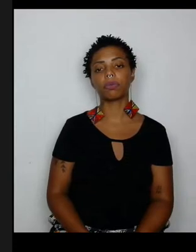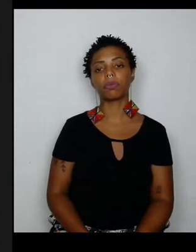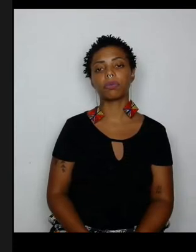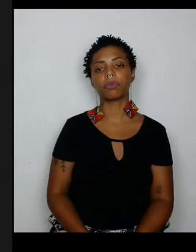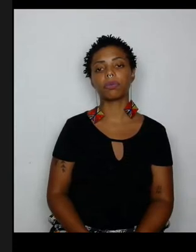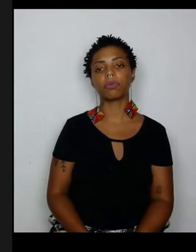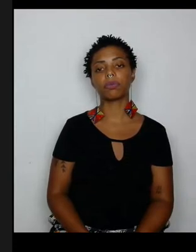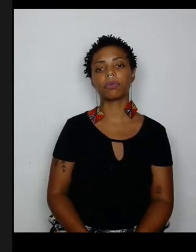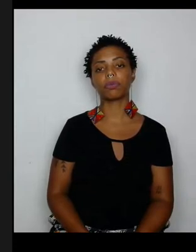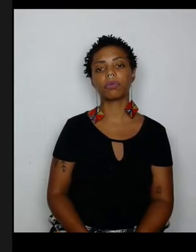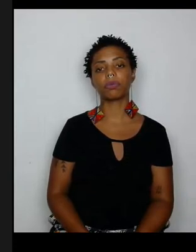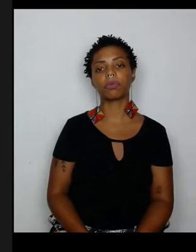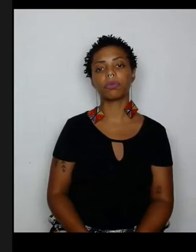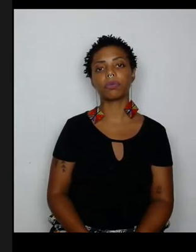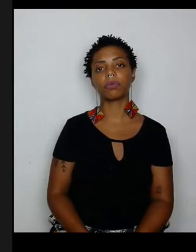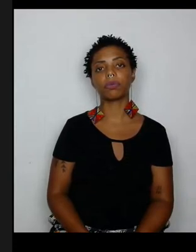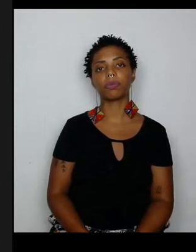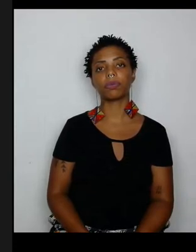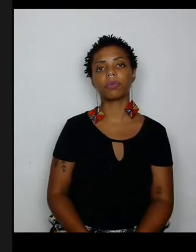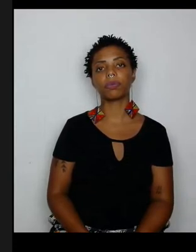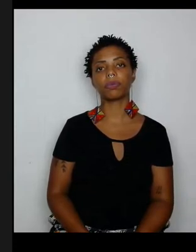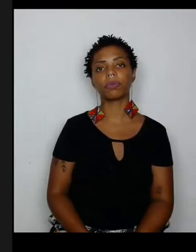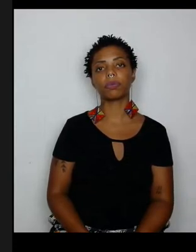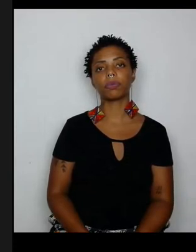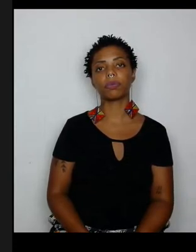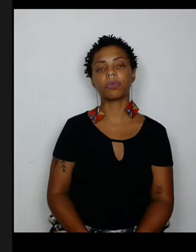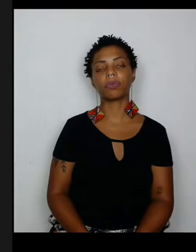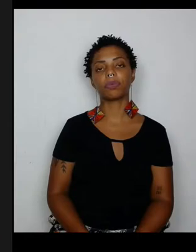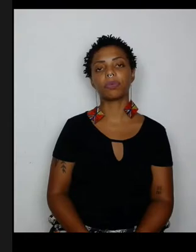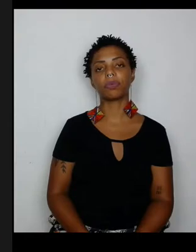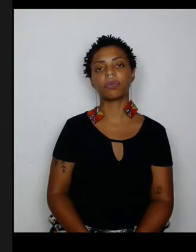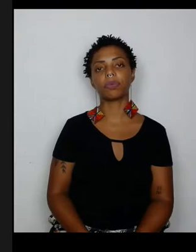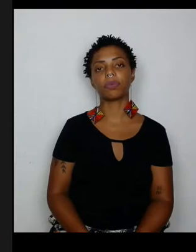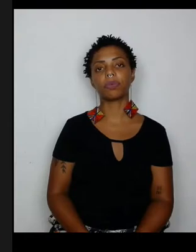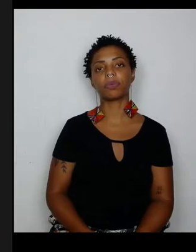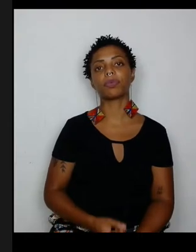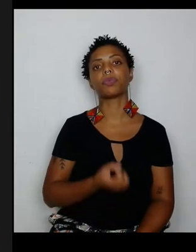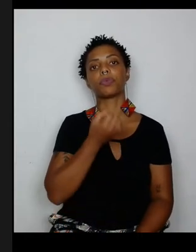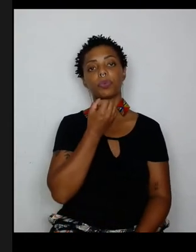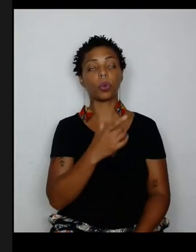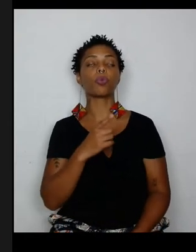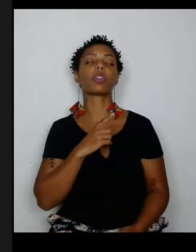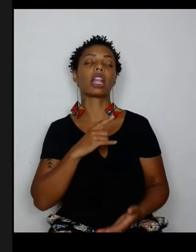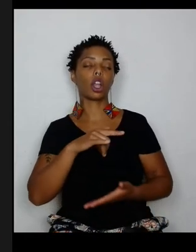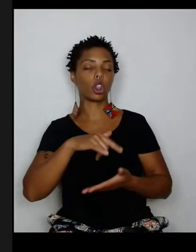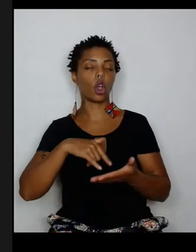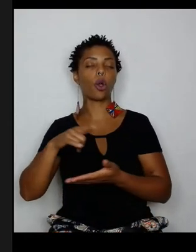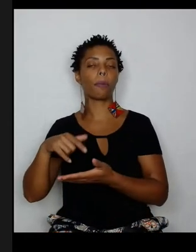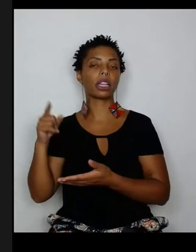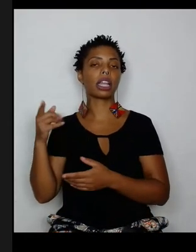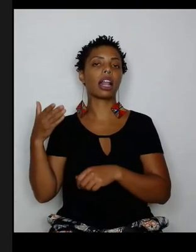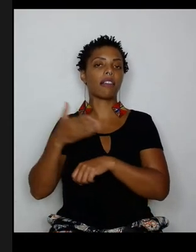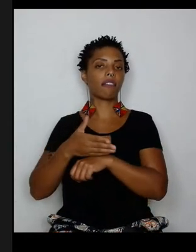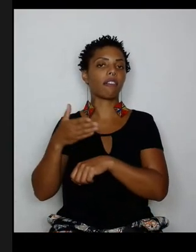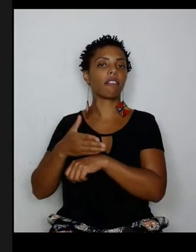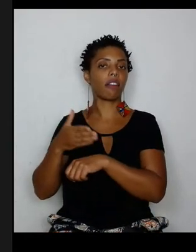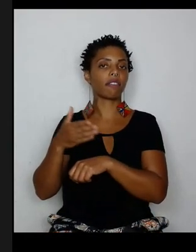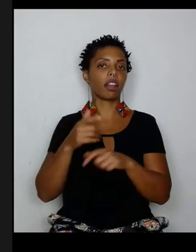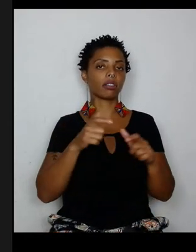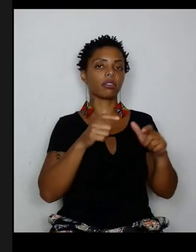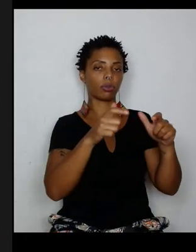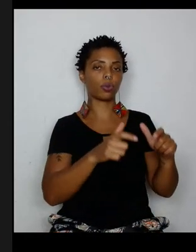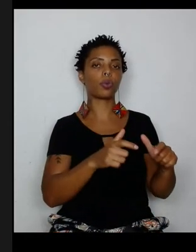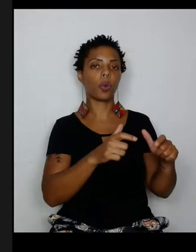patronage of houses that is documented that i know tt we know came from a